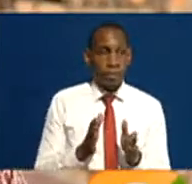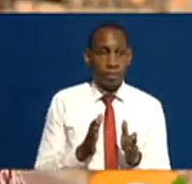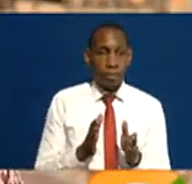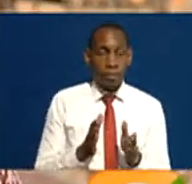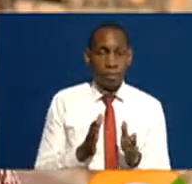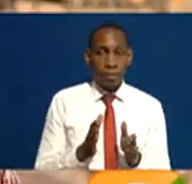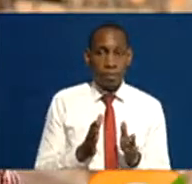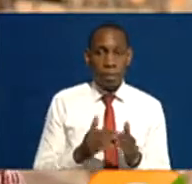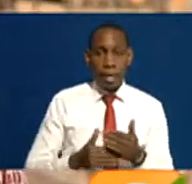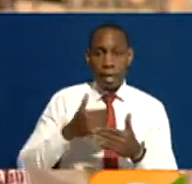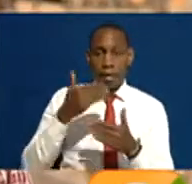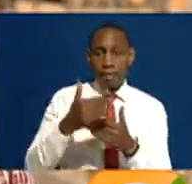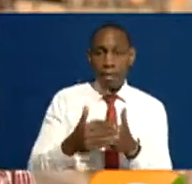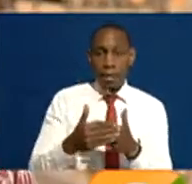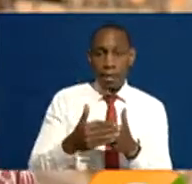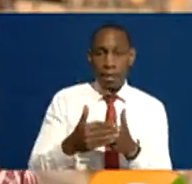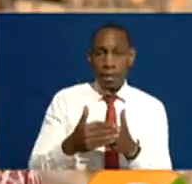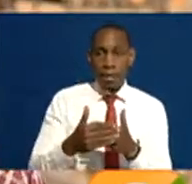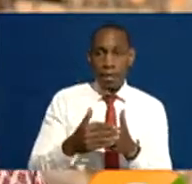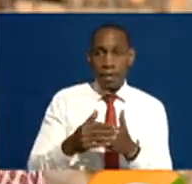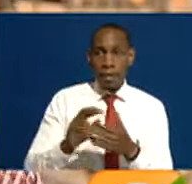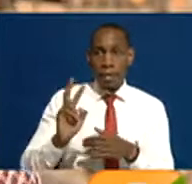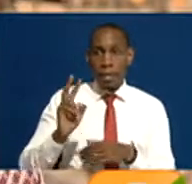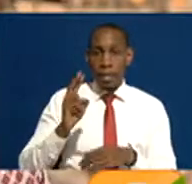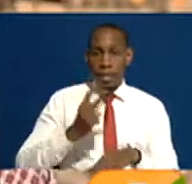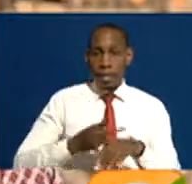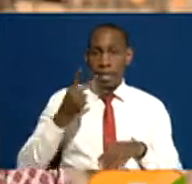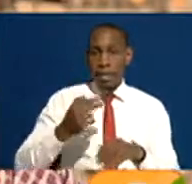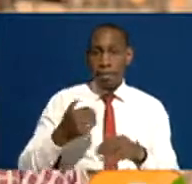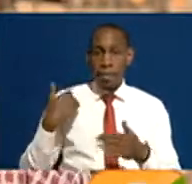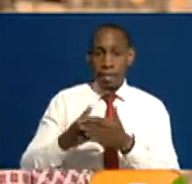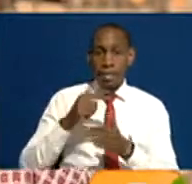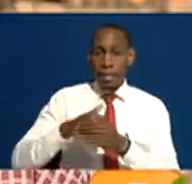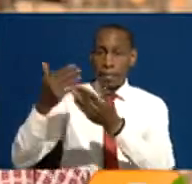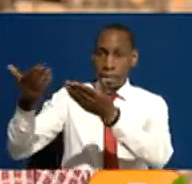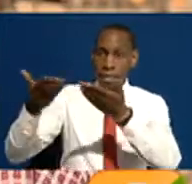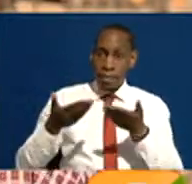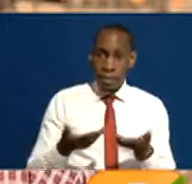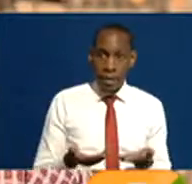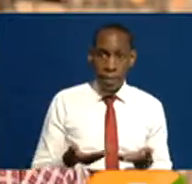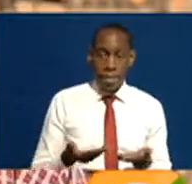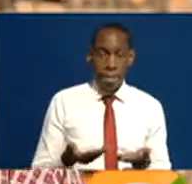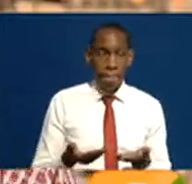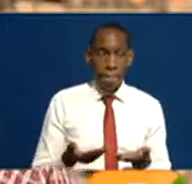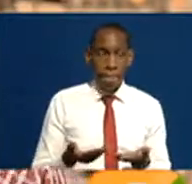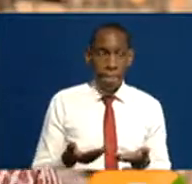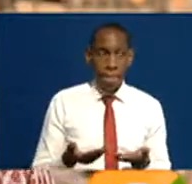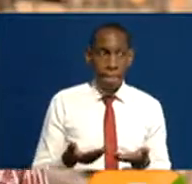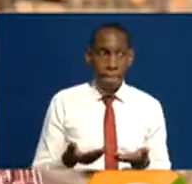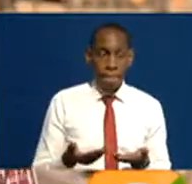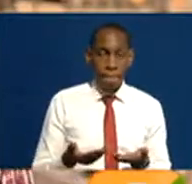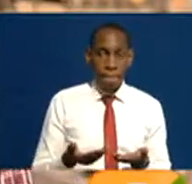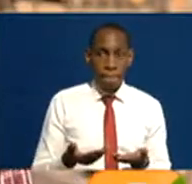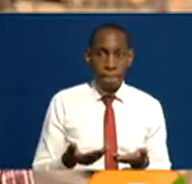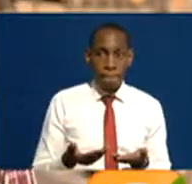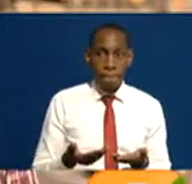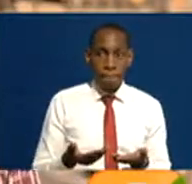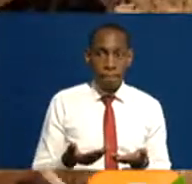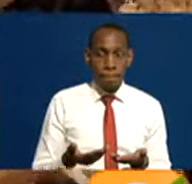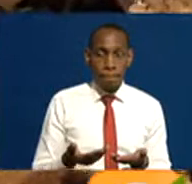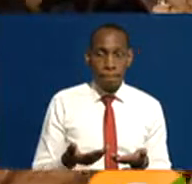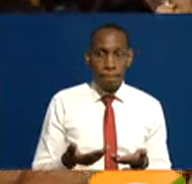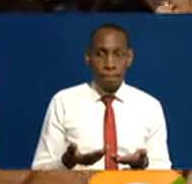Mara ya second round tangu nilete indume ya Kaisap, ya smart kula hiyo ya